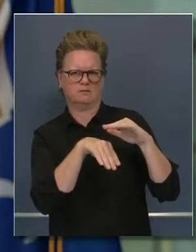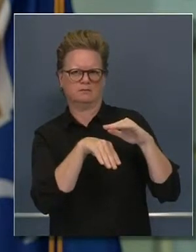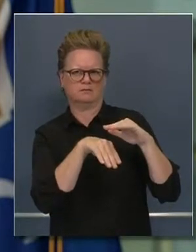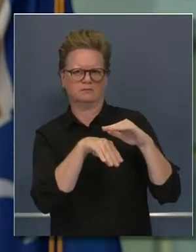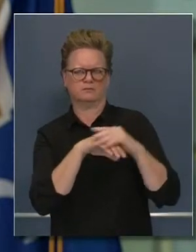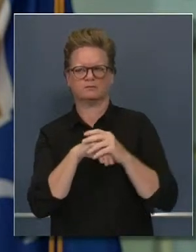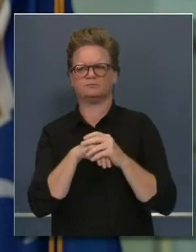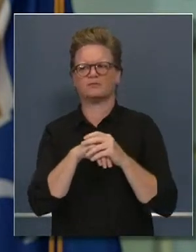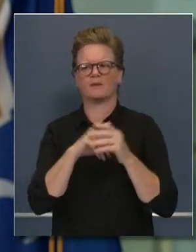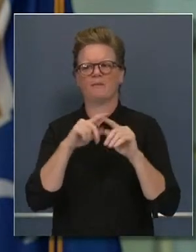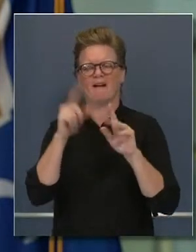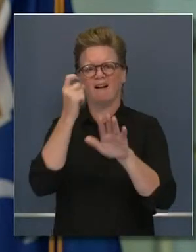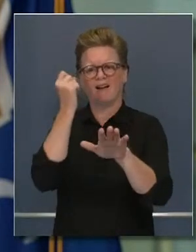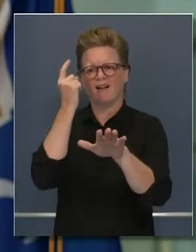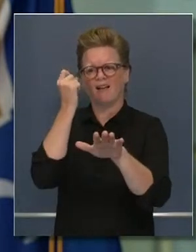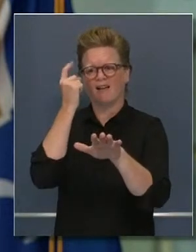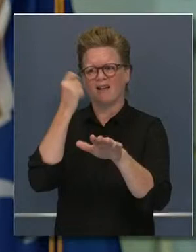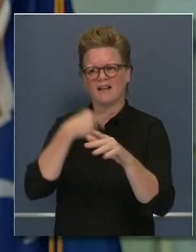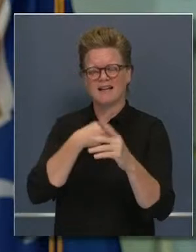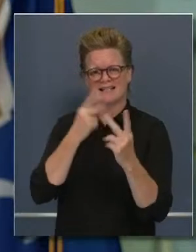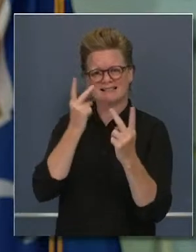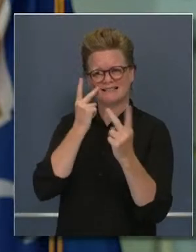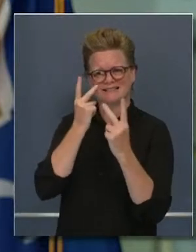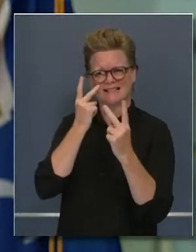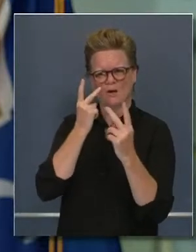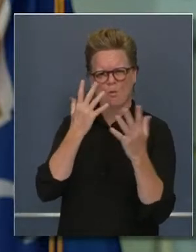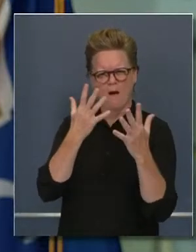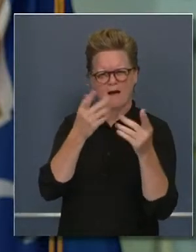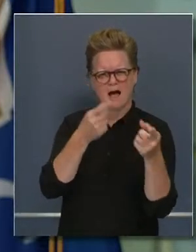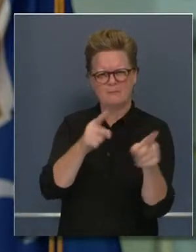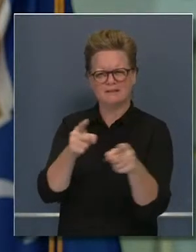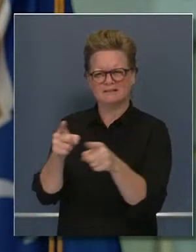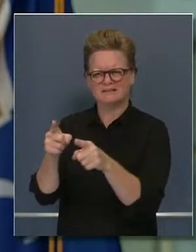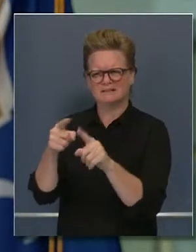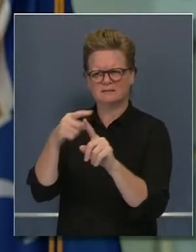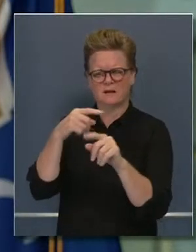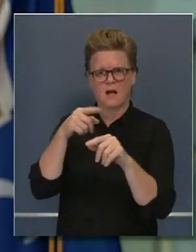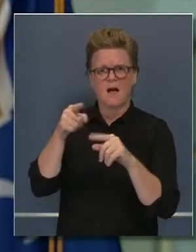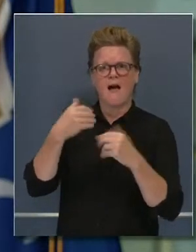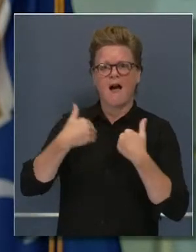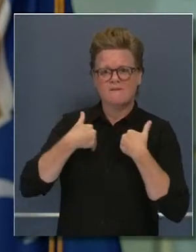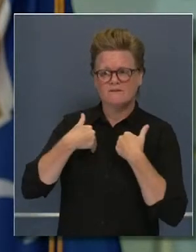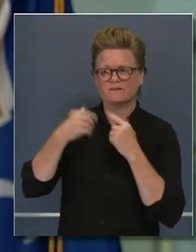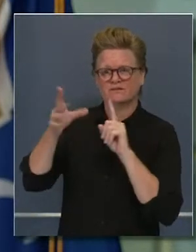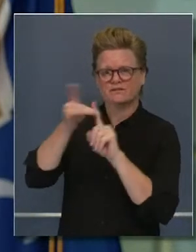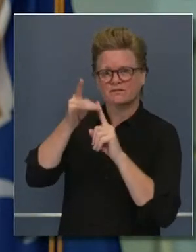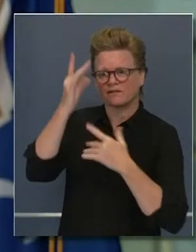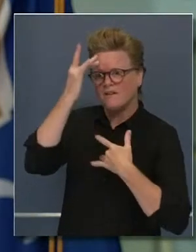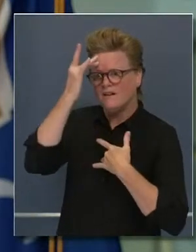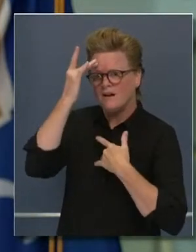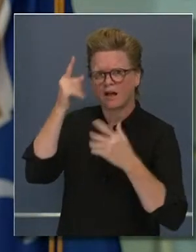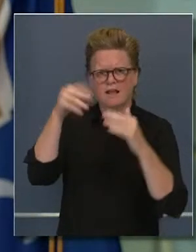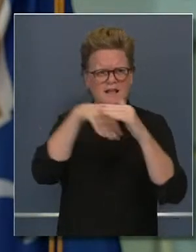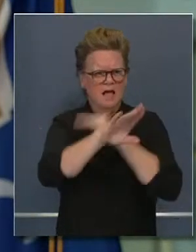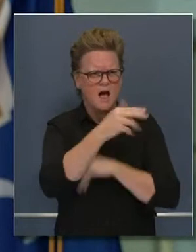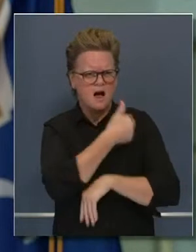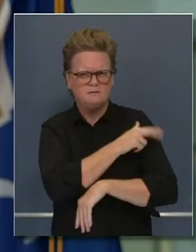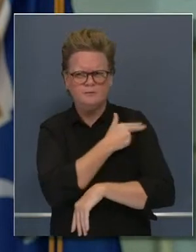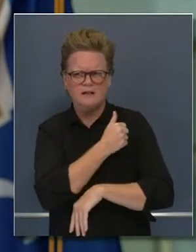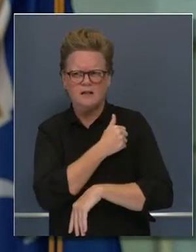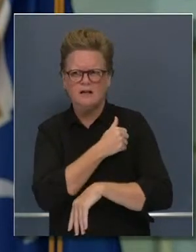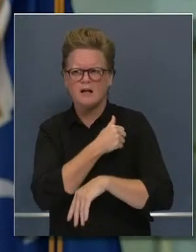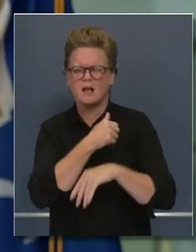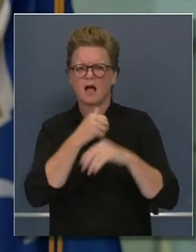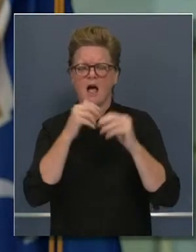in cases, that we then see in the hospitals, the strain on the healthcare system, our inability to assure that we can take care of